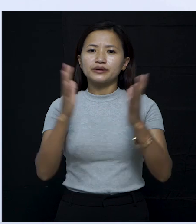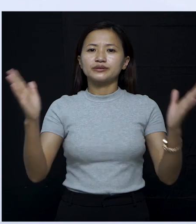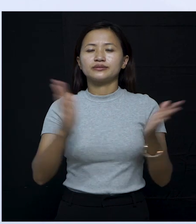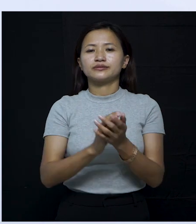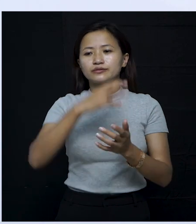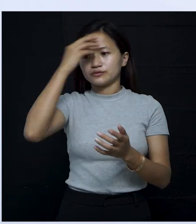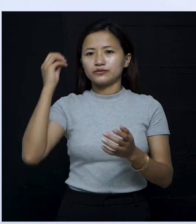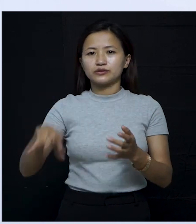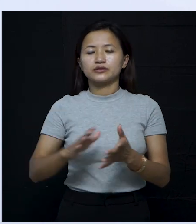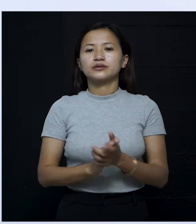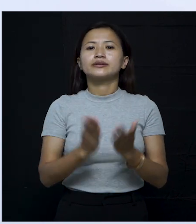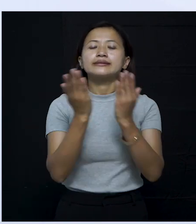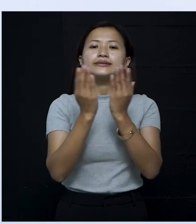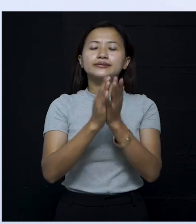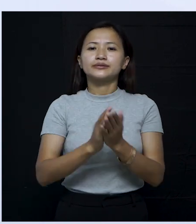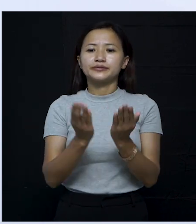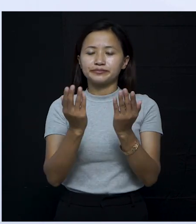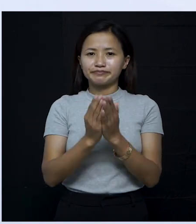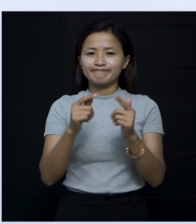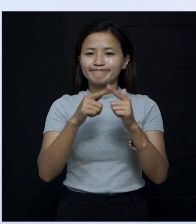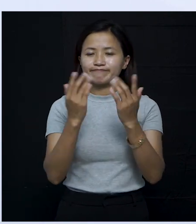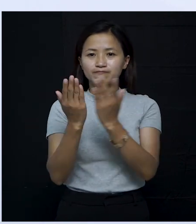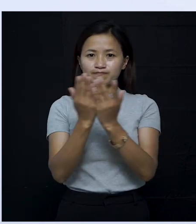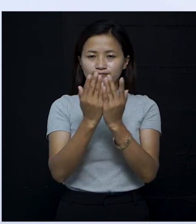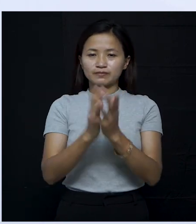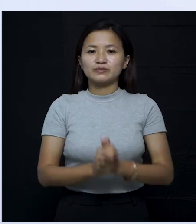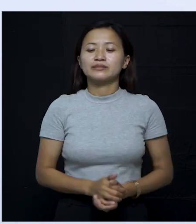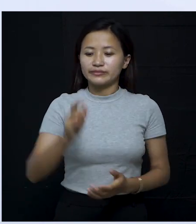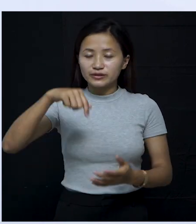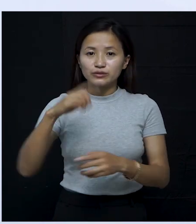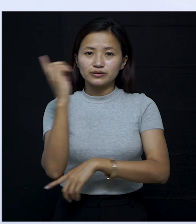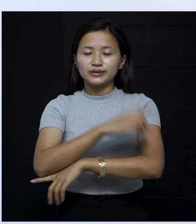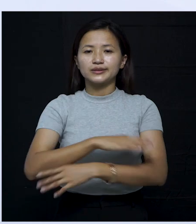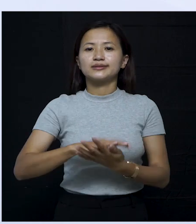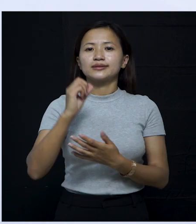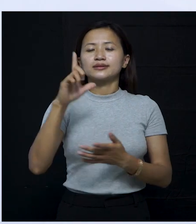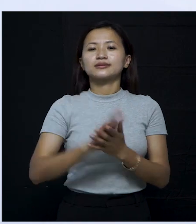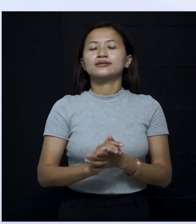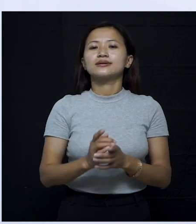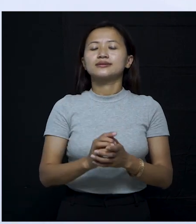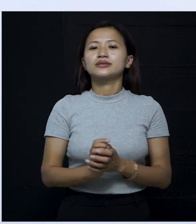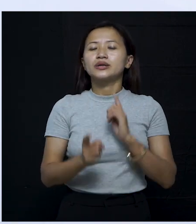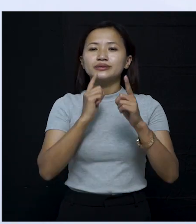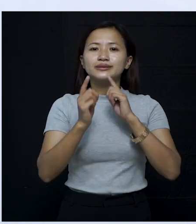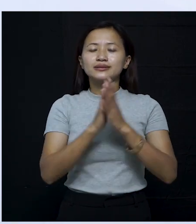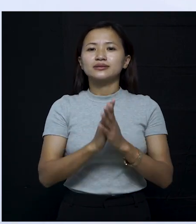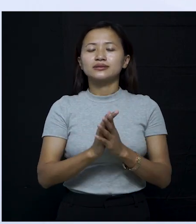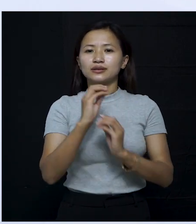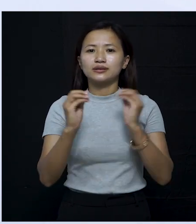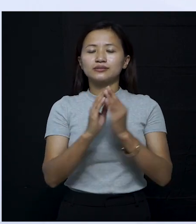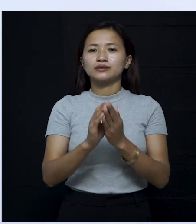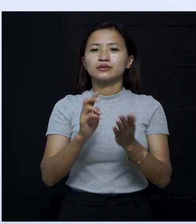to forget to read that book, isn't it? So today in this class, we will be discussing